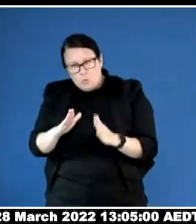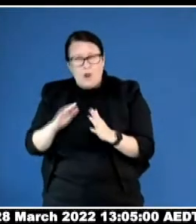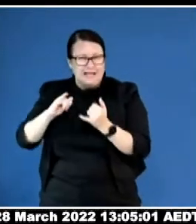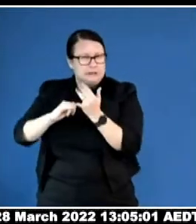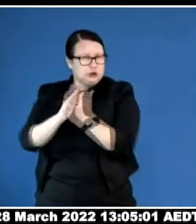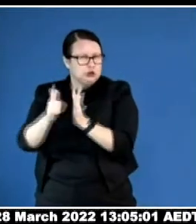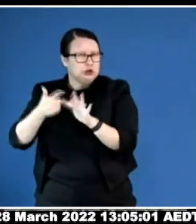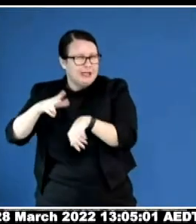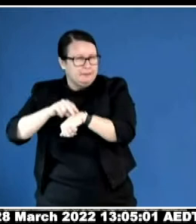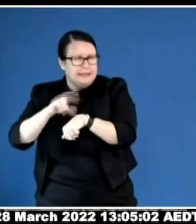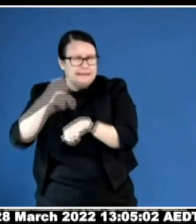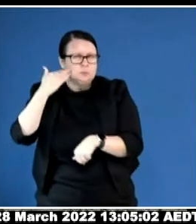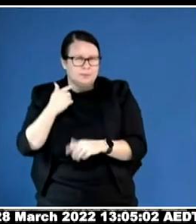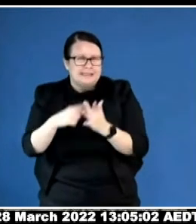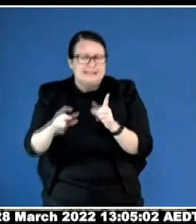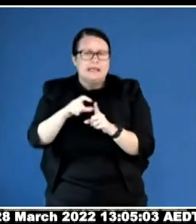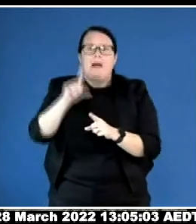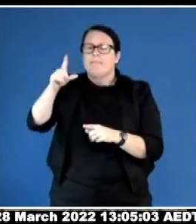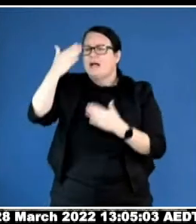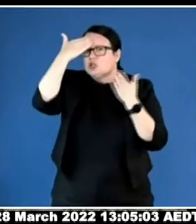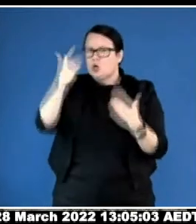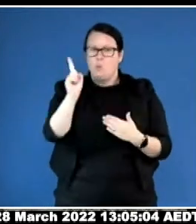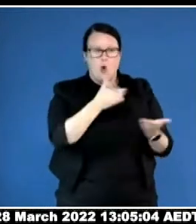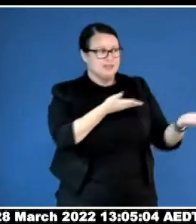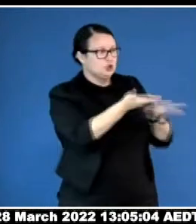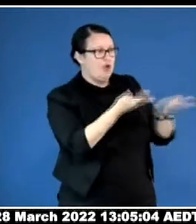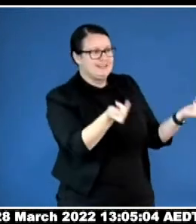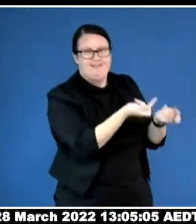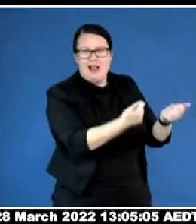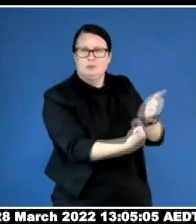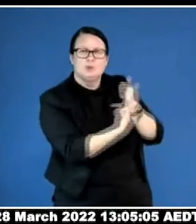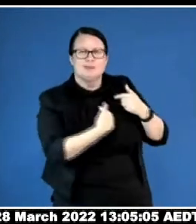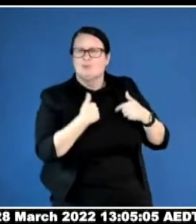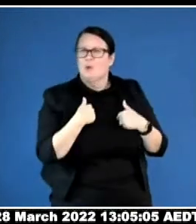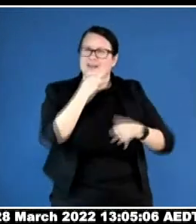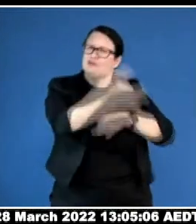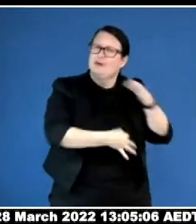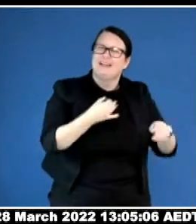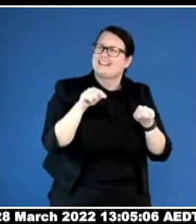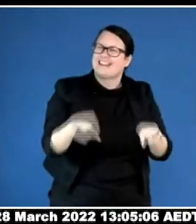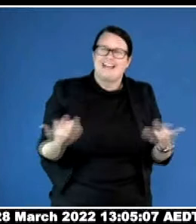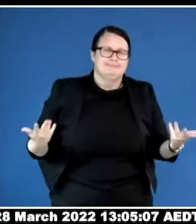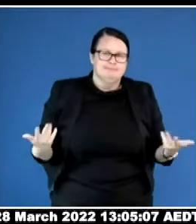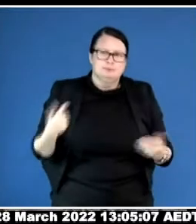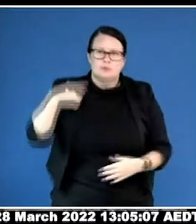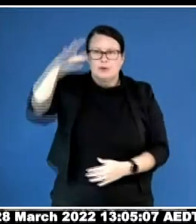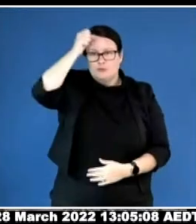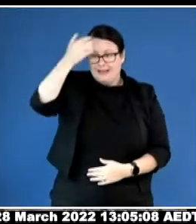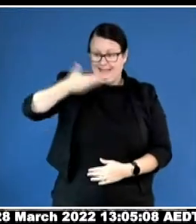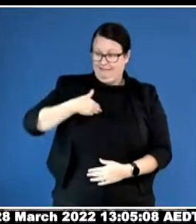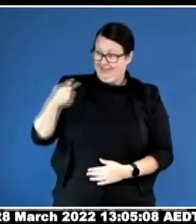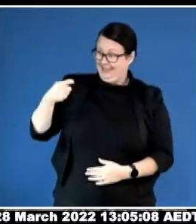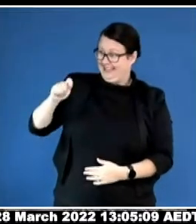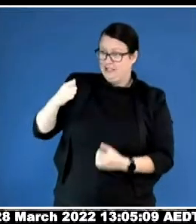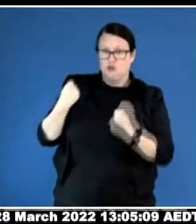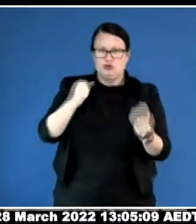know of what services were available and nothing was offered. So I remember being given the car keys to drive myself home, and was I going to